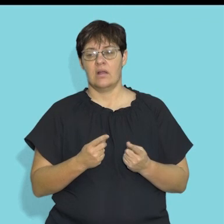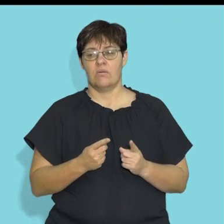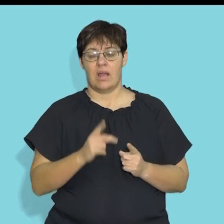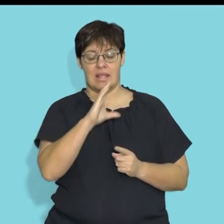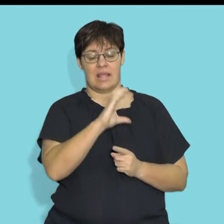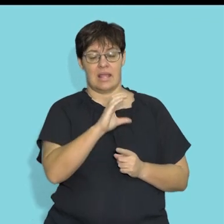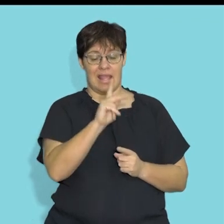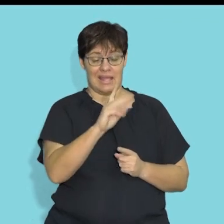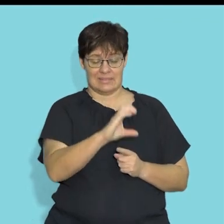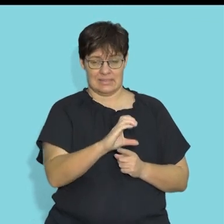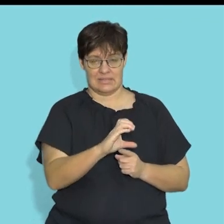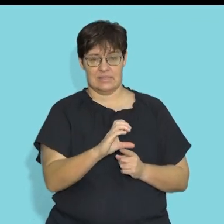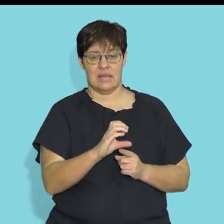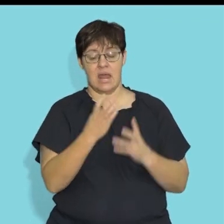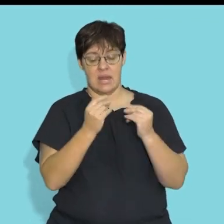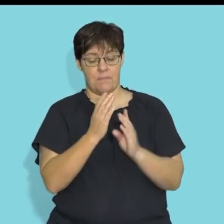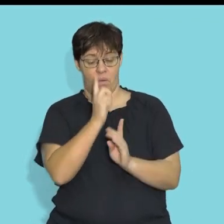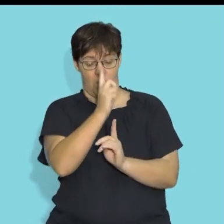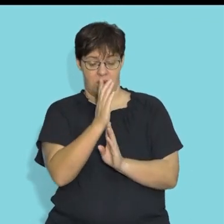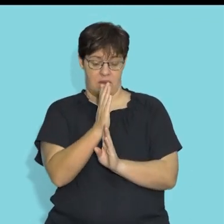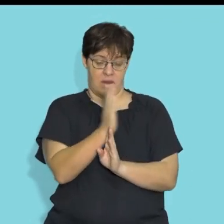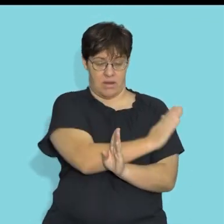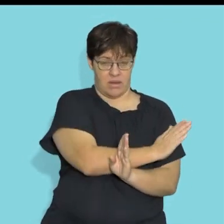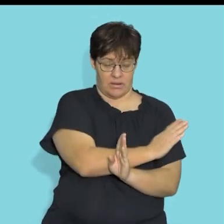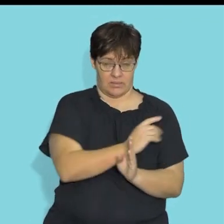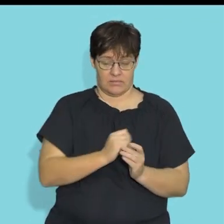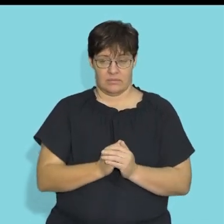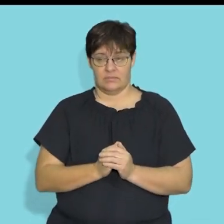it will always have a number smaller than 1.